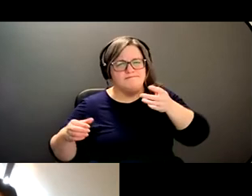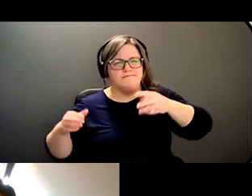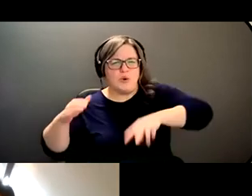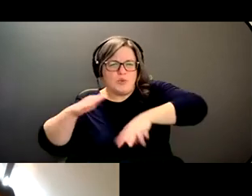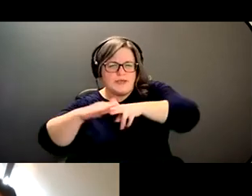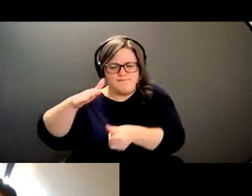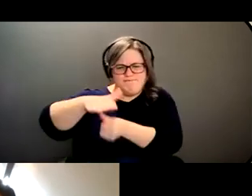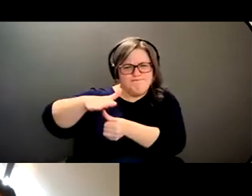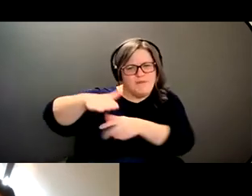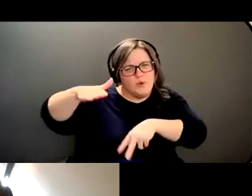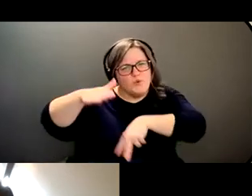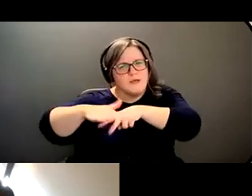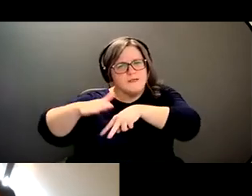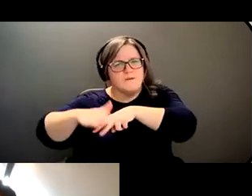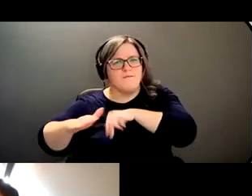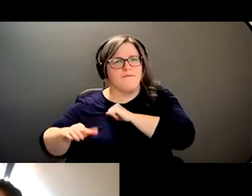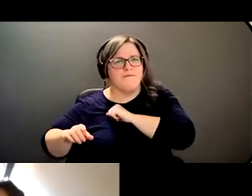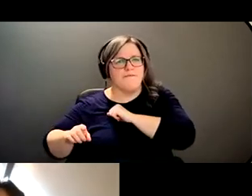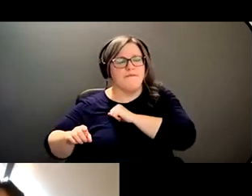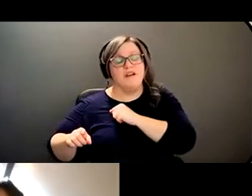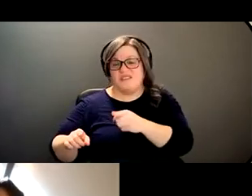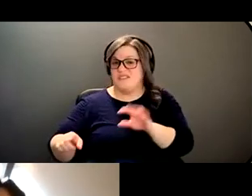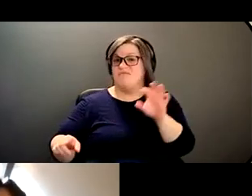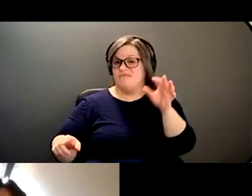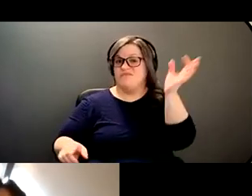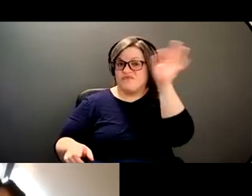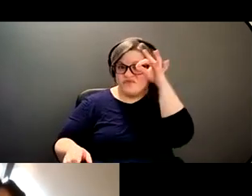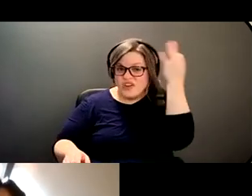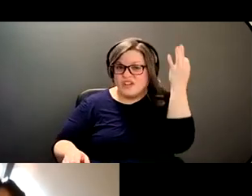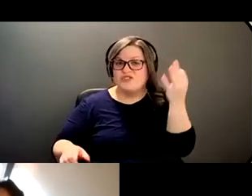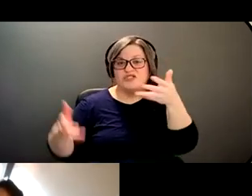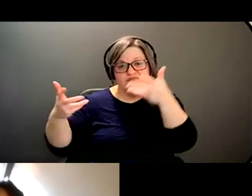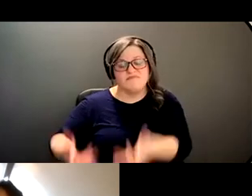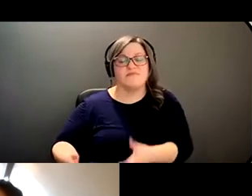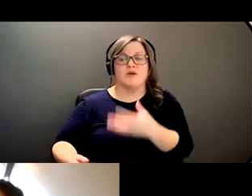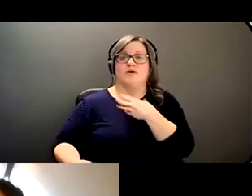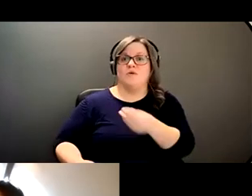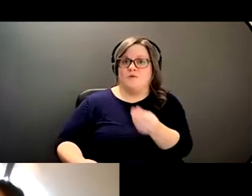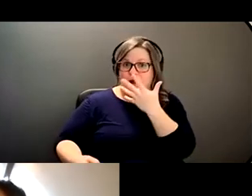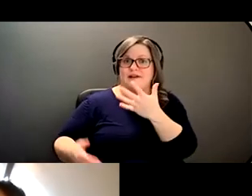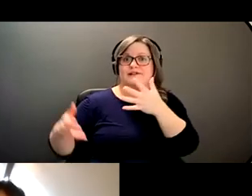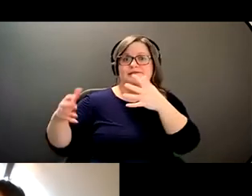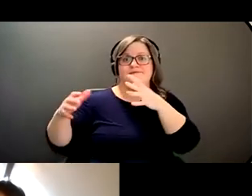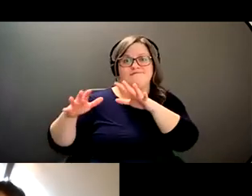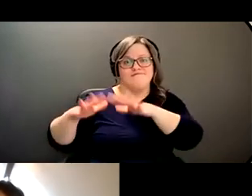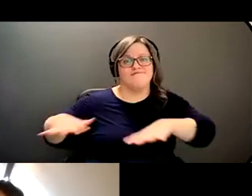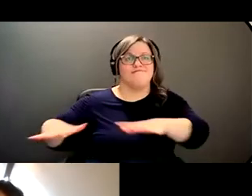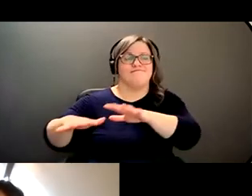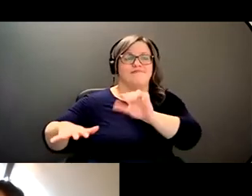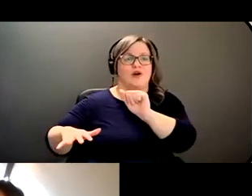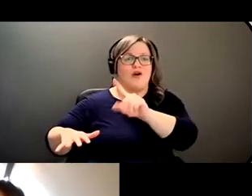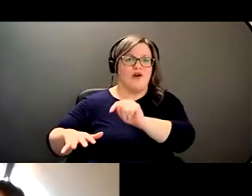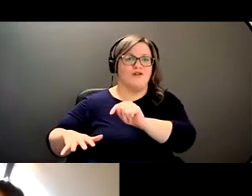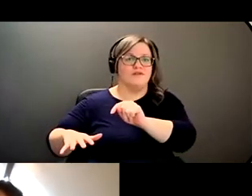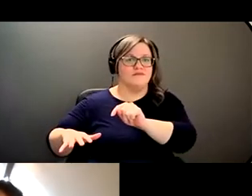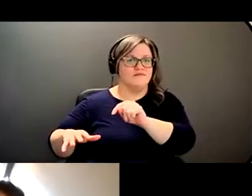the Francophone, mostly white art scene. But it was also just a general societal misunderstanding of